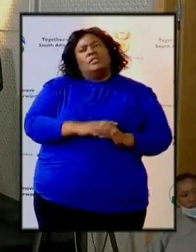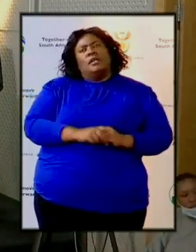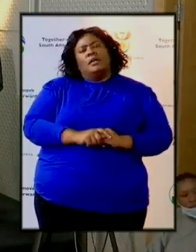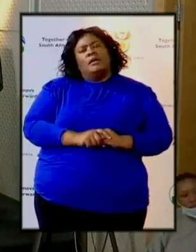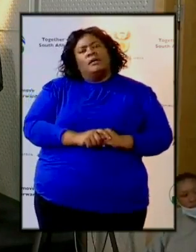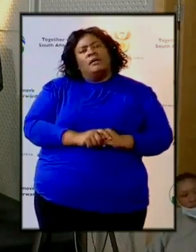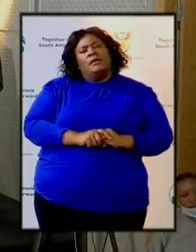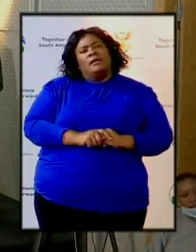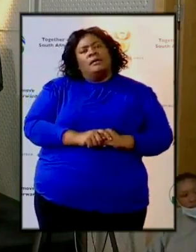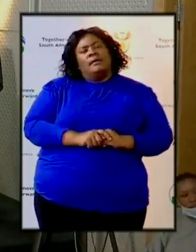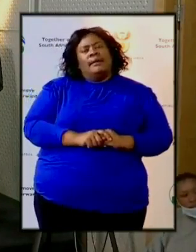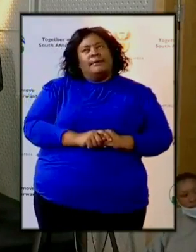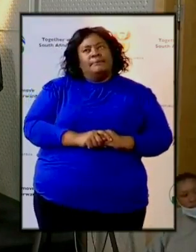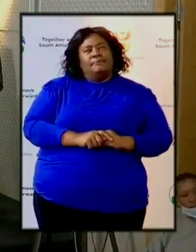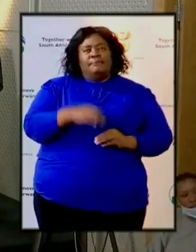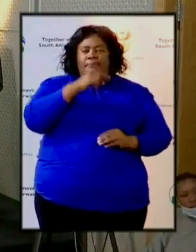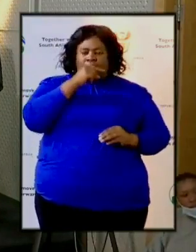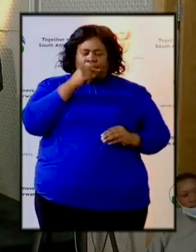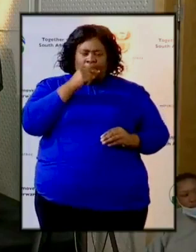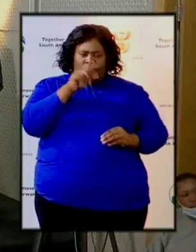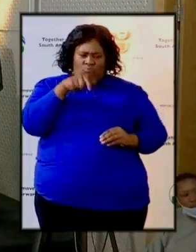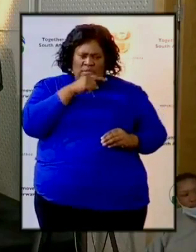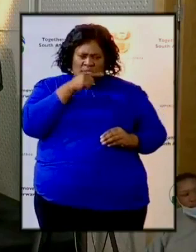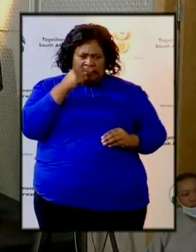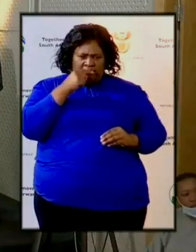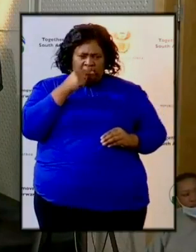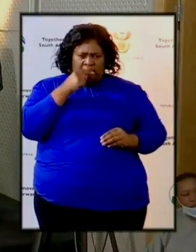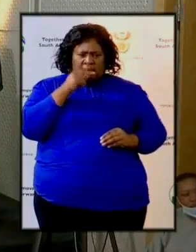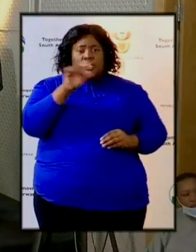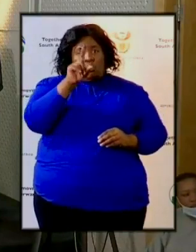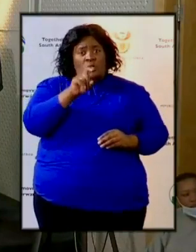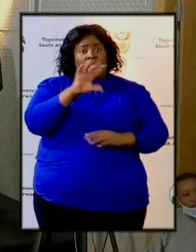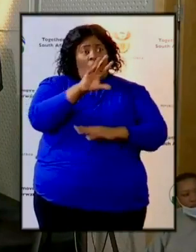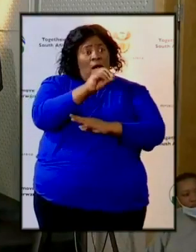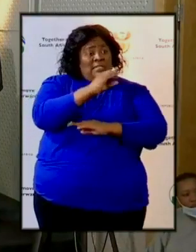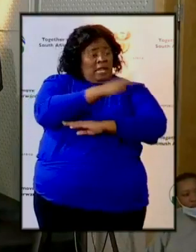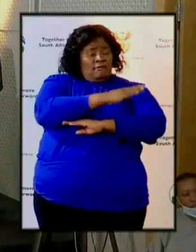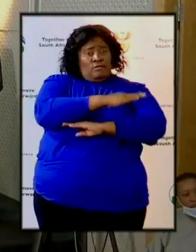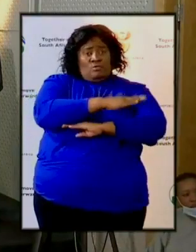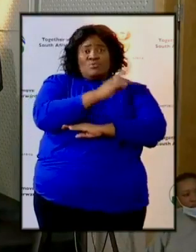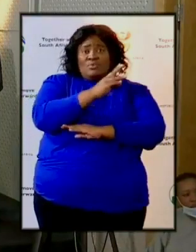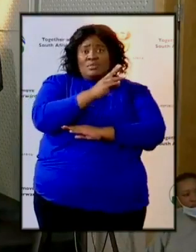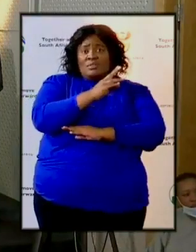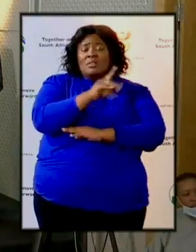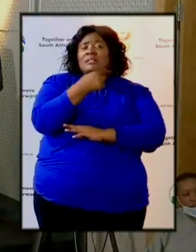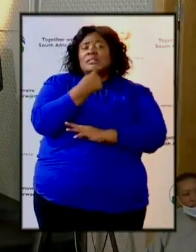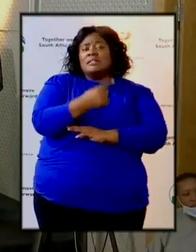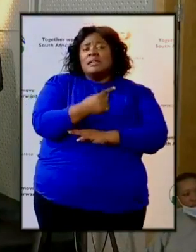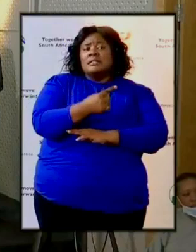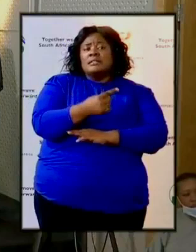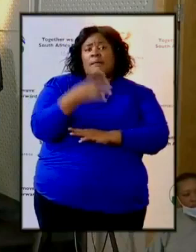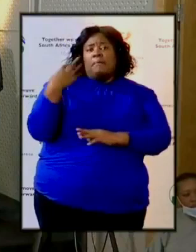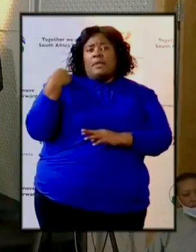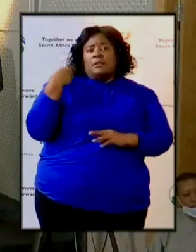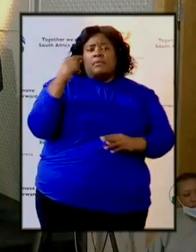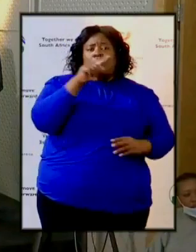oh, I didn't note the person. But it was a question that was asked this afternoon as well, Minister. And he says that Minister Zulu, when